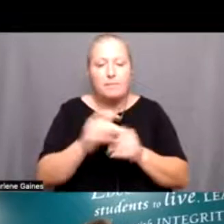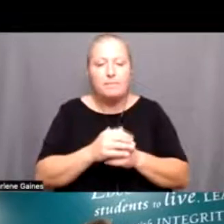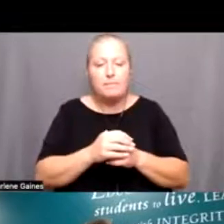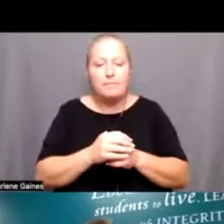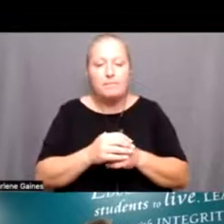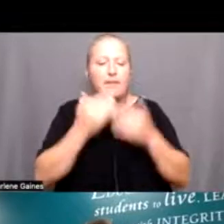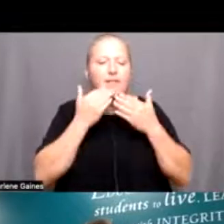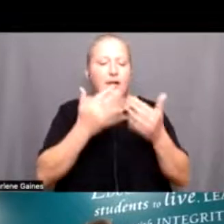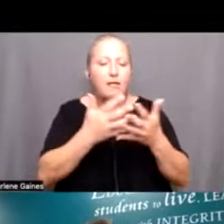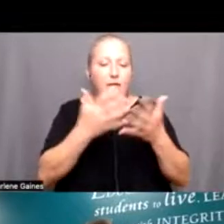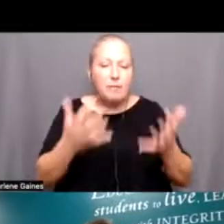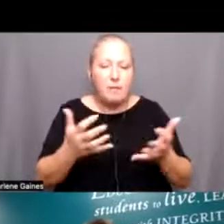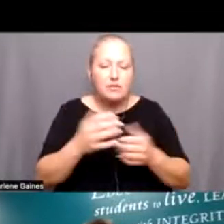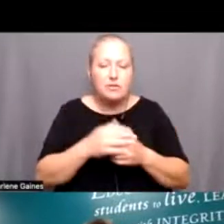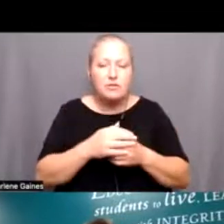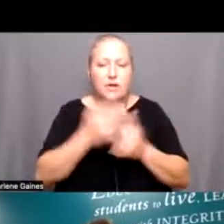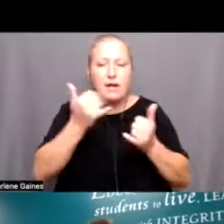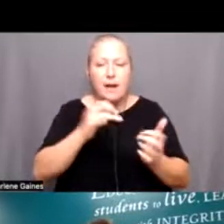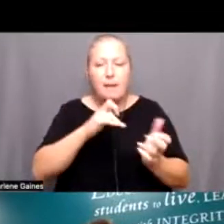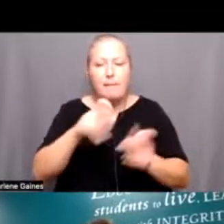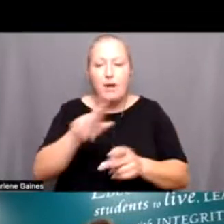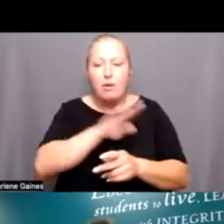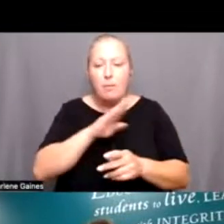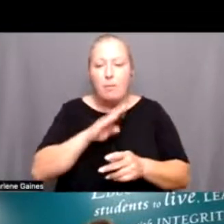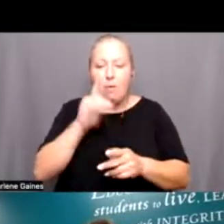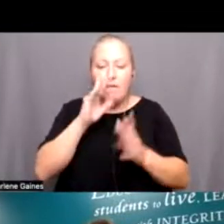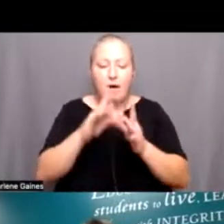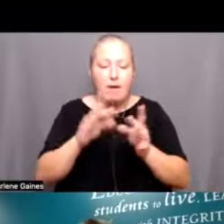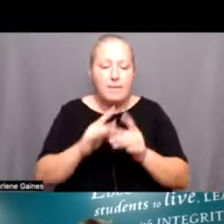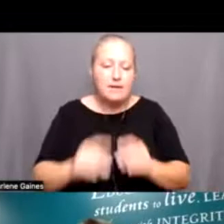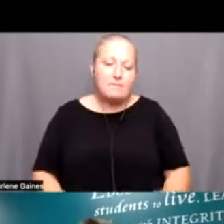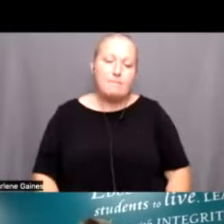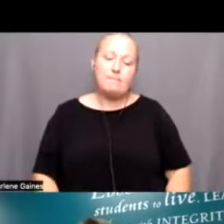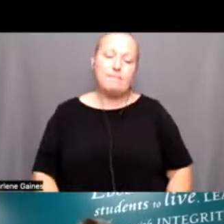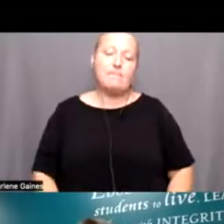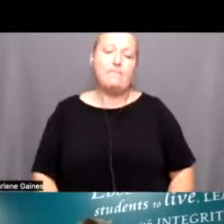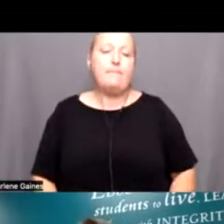Okay, thank you very much. Let's bring it back to the board for comments.